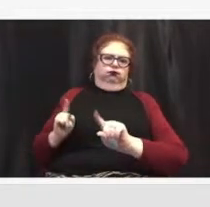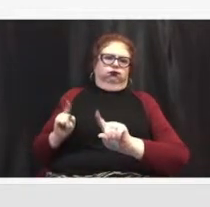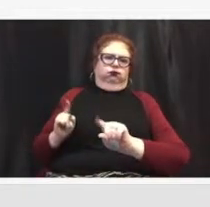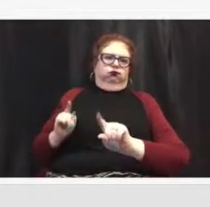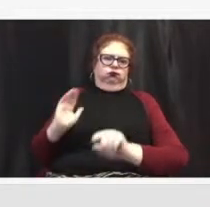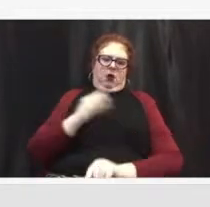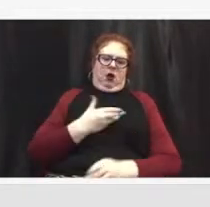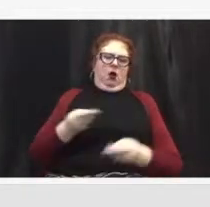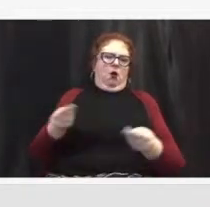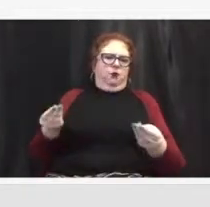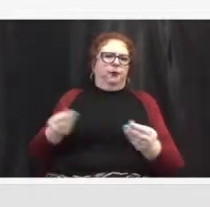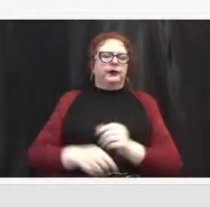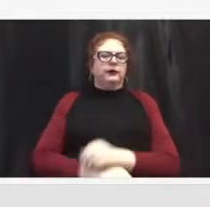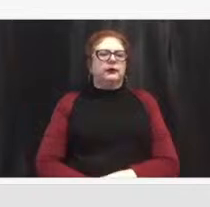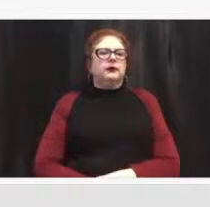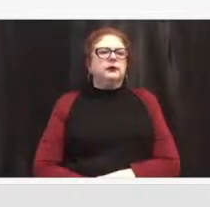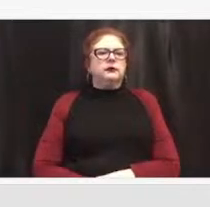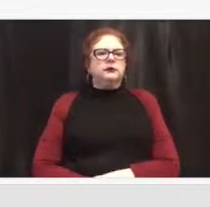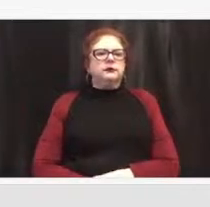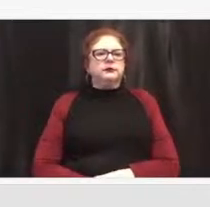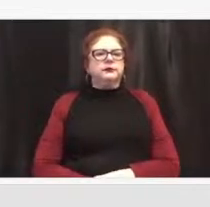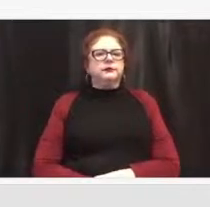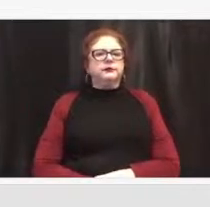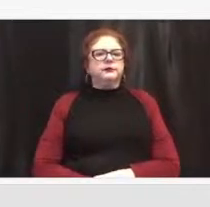Okay, thank you.